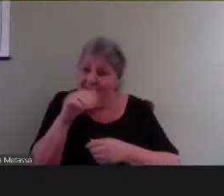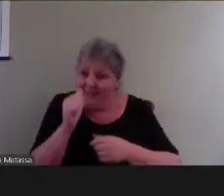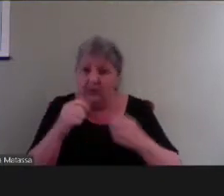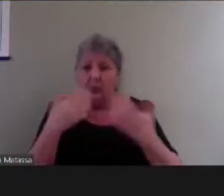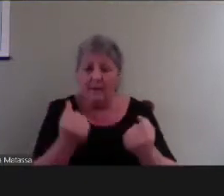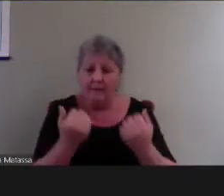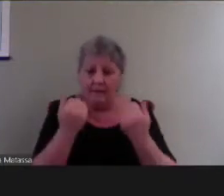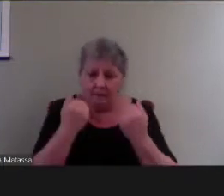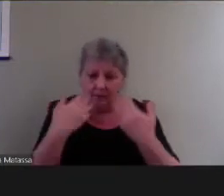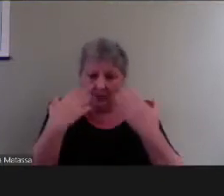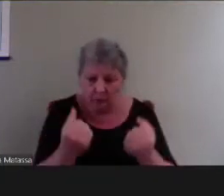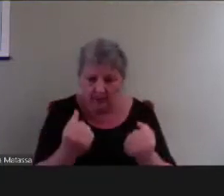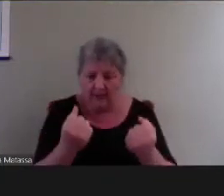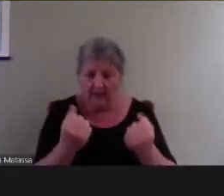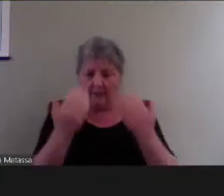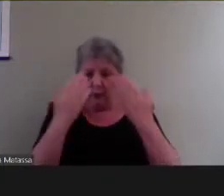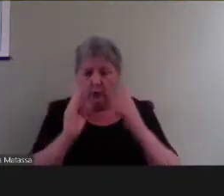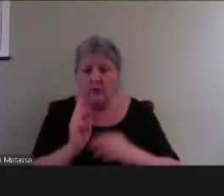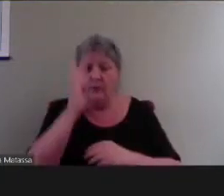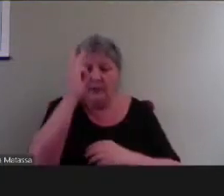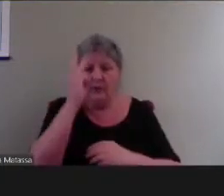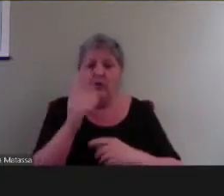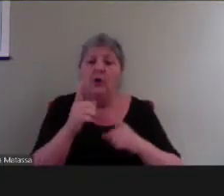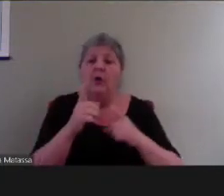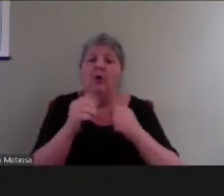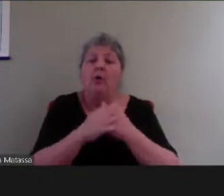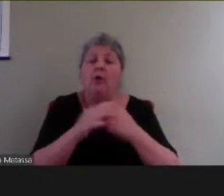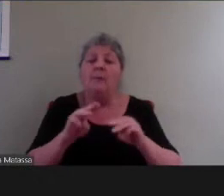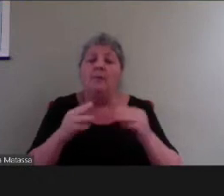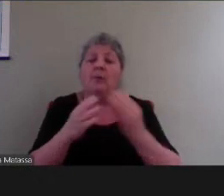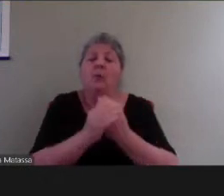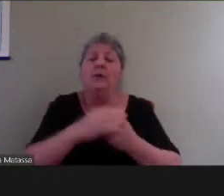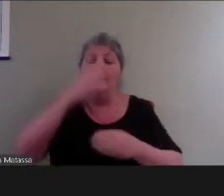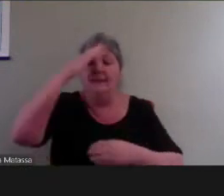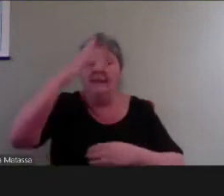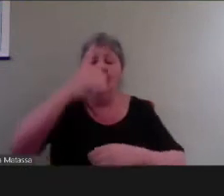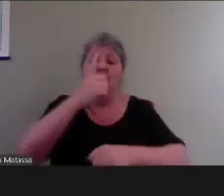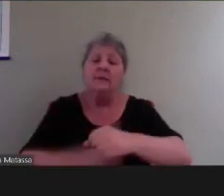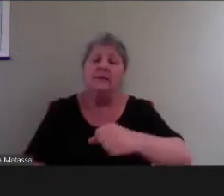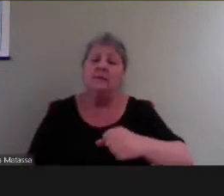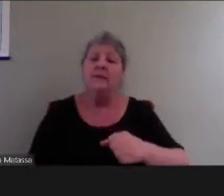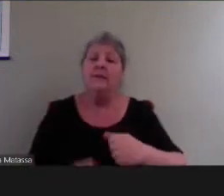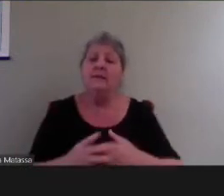concerning picture about the prevalence of people with intellectual disabilities in Irish prisons.